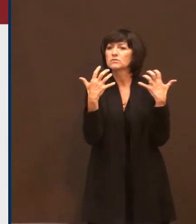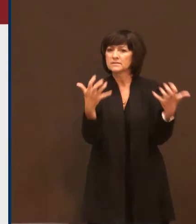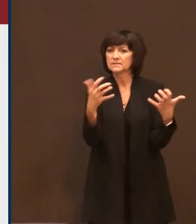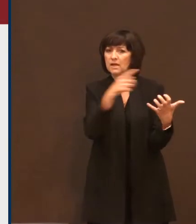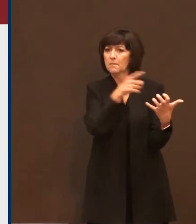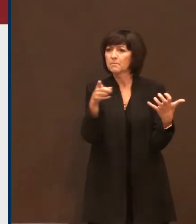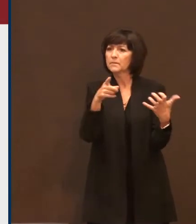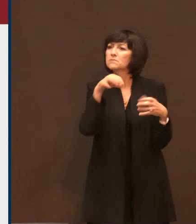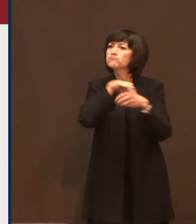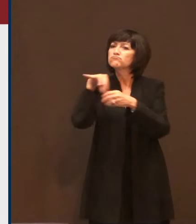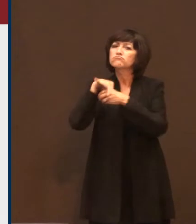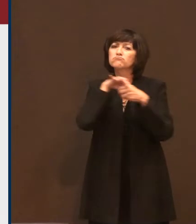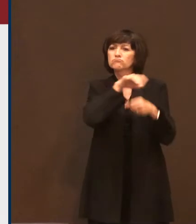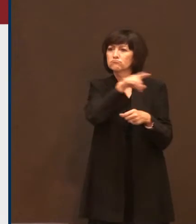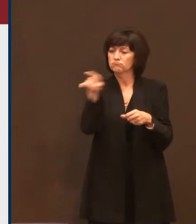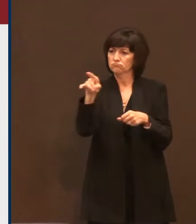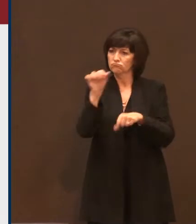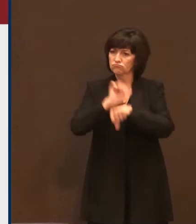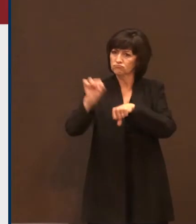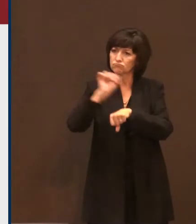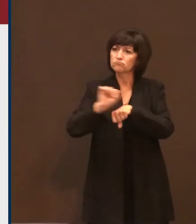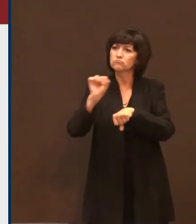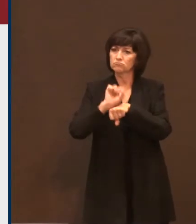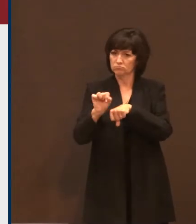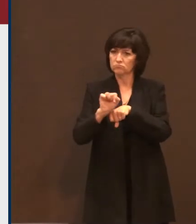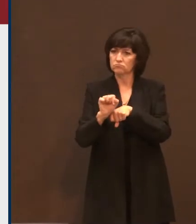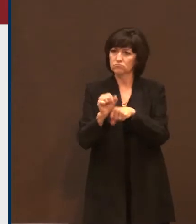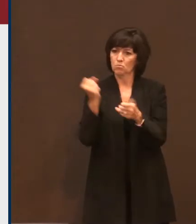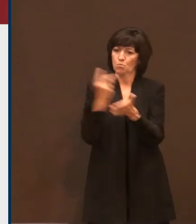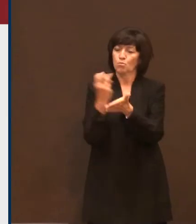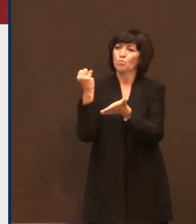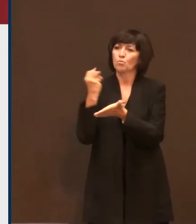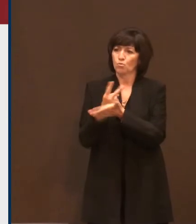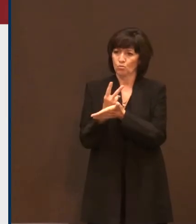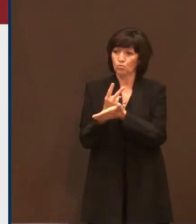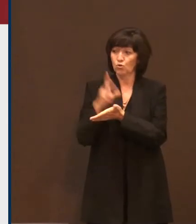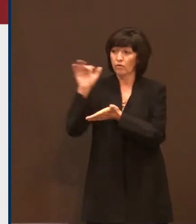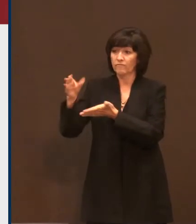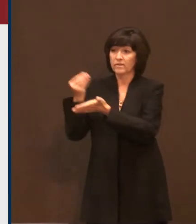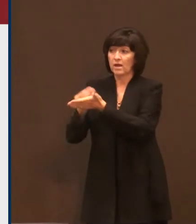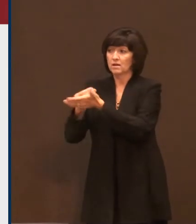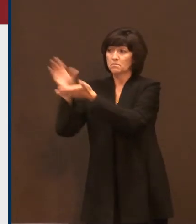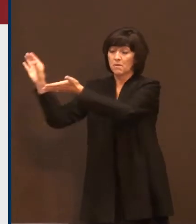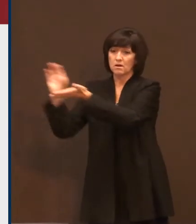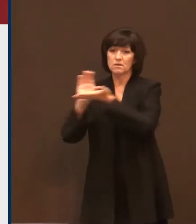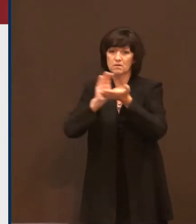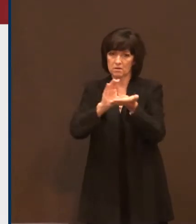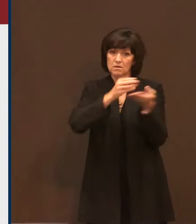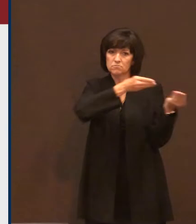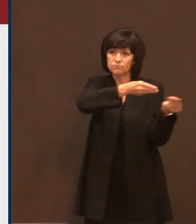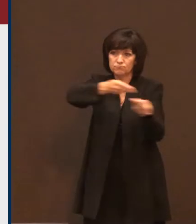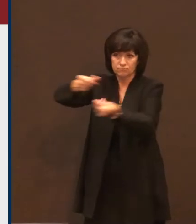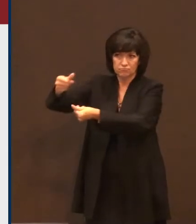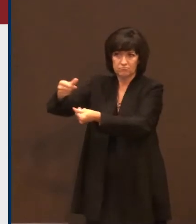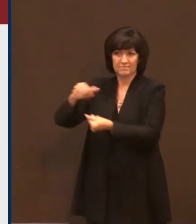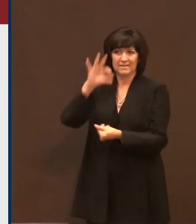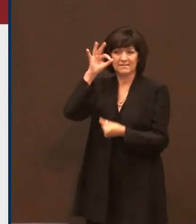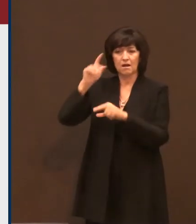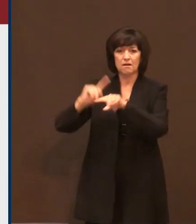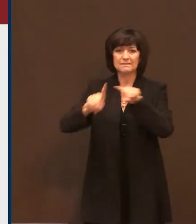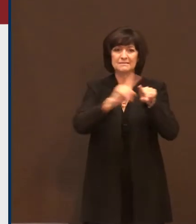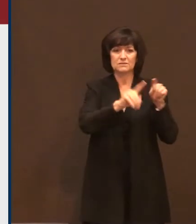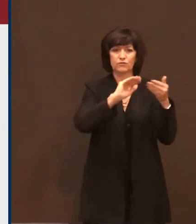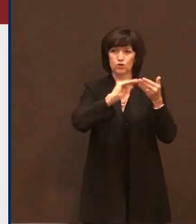bringing these funds to bear to help support these communities. With this announcement, 9 communities are receiving funding